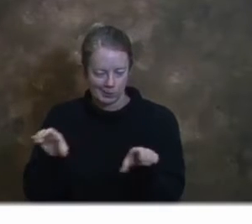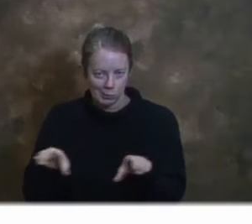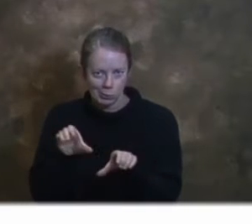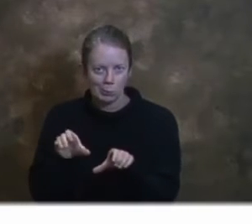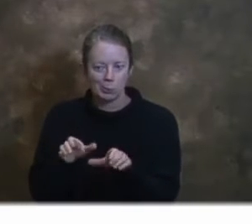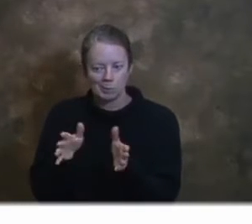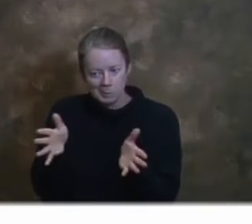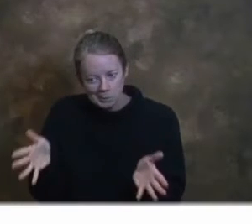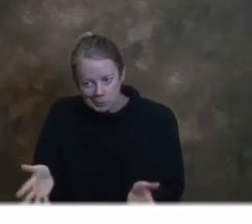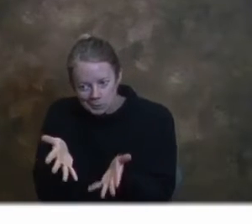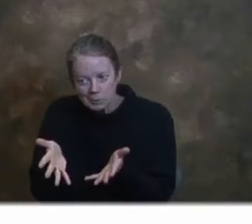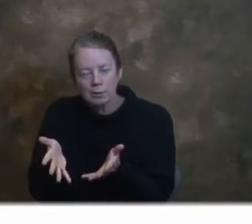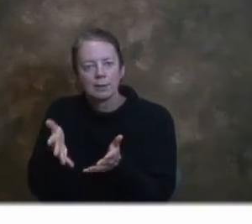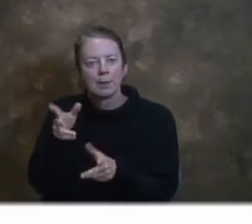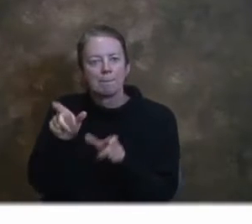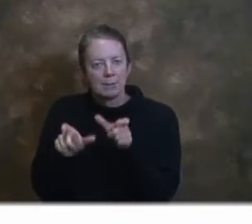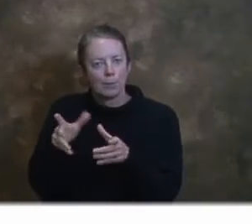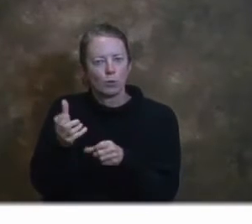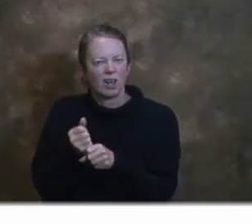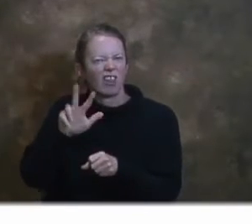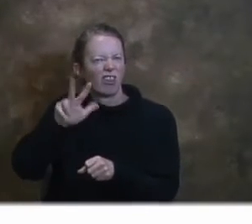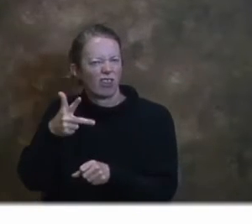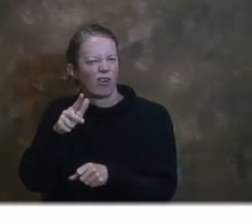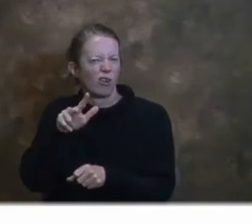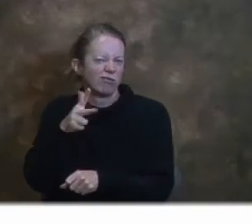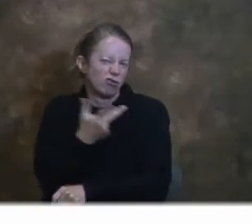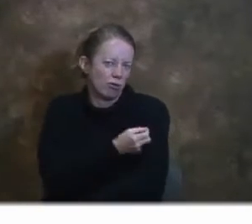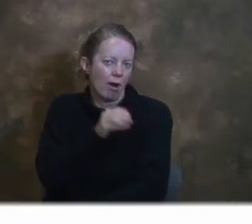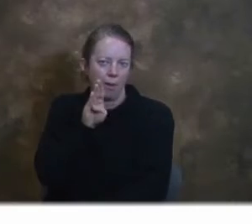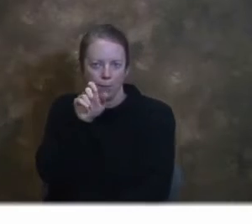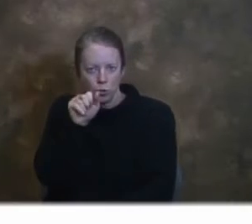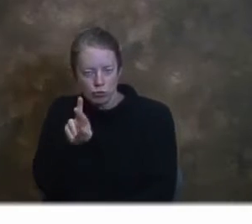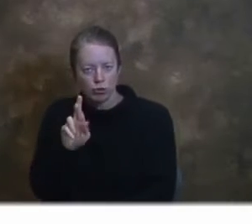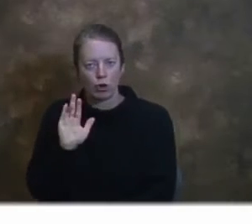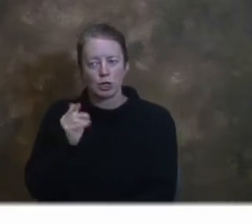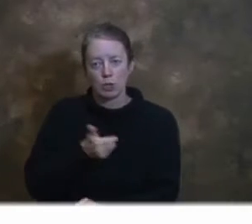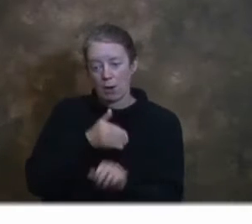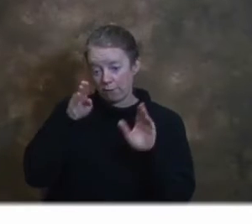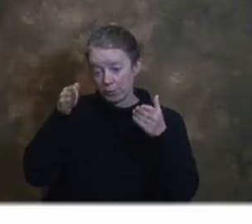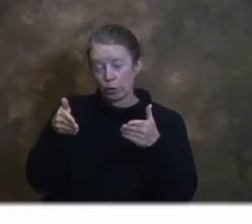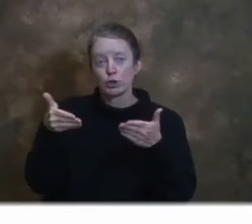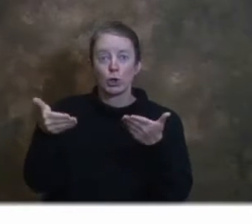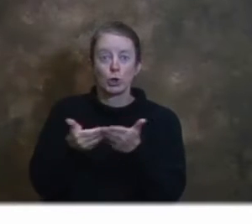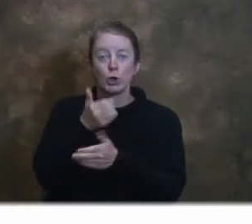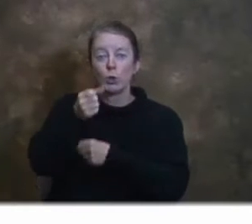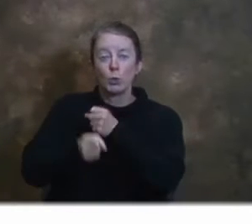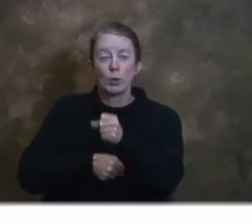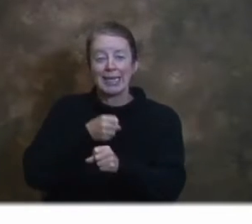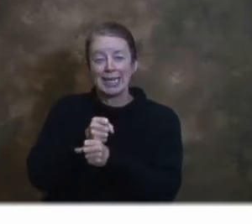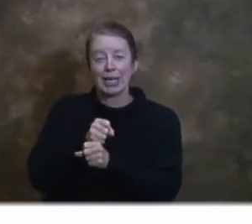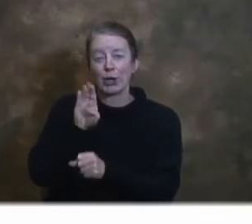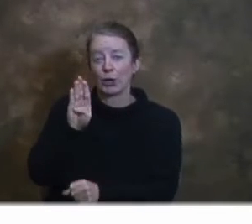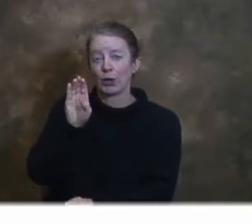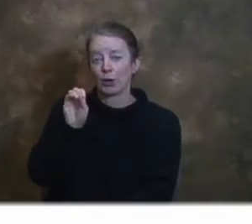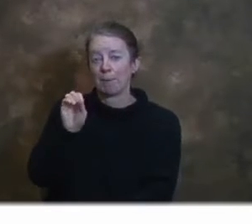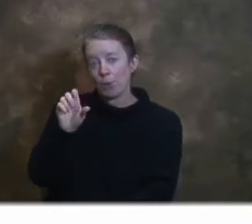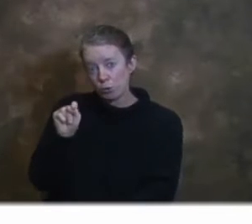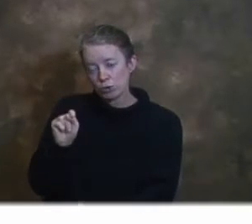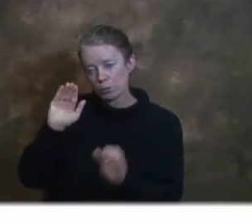to their booster status, our future efforts will be focused on giving the new year a boost, focused campaigns on boosters,